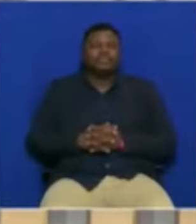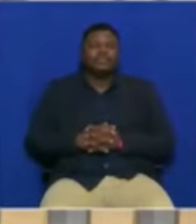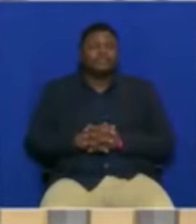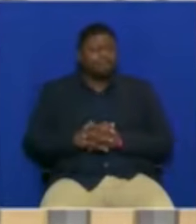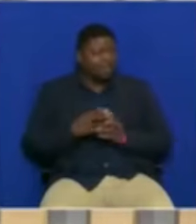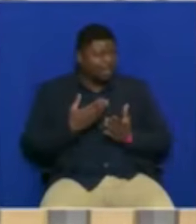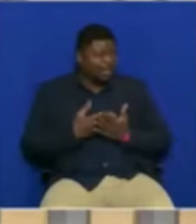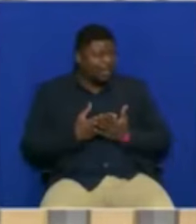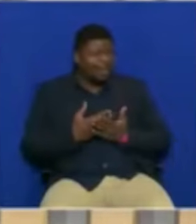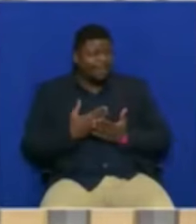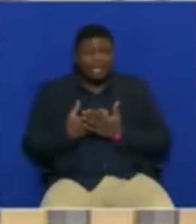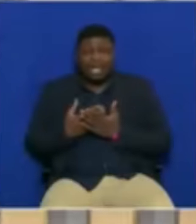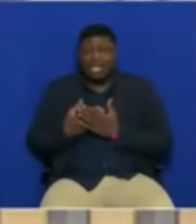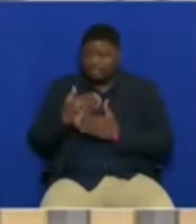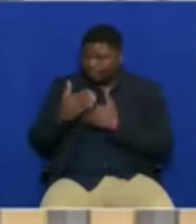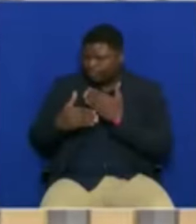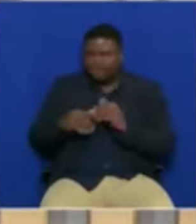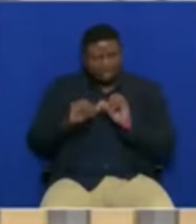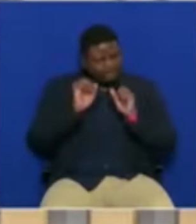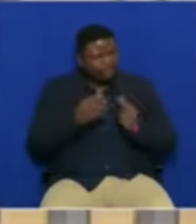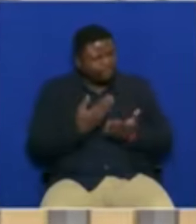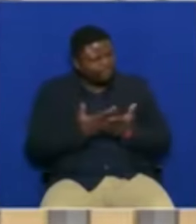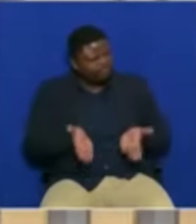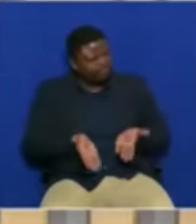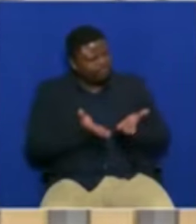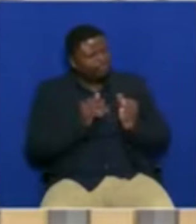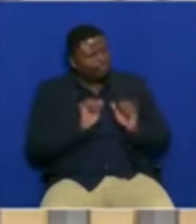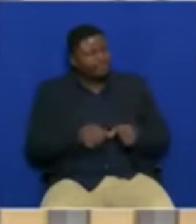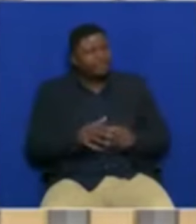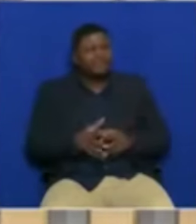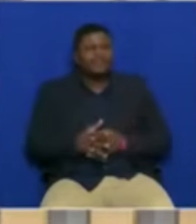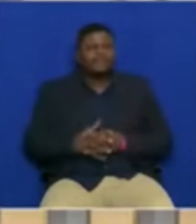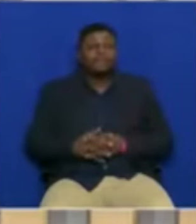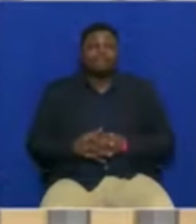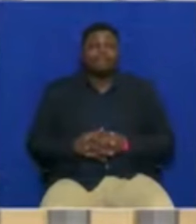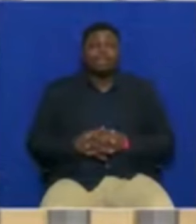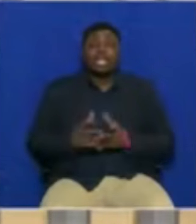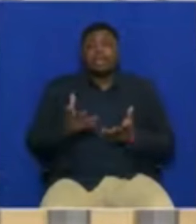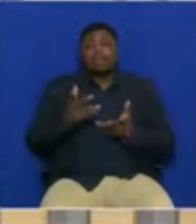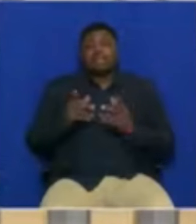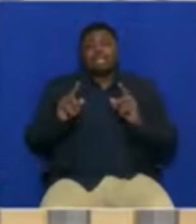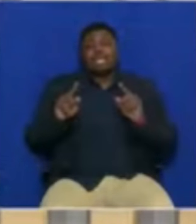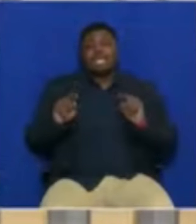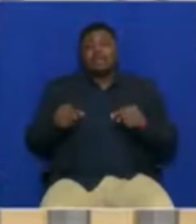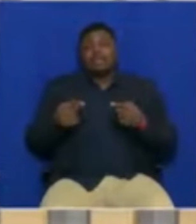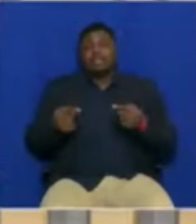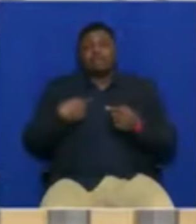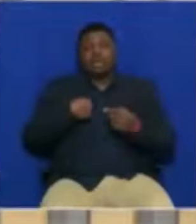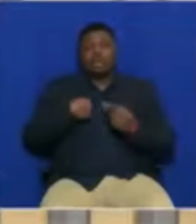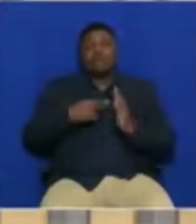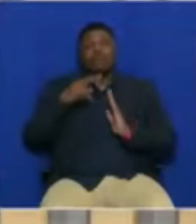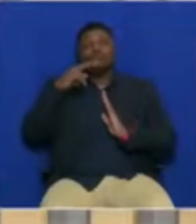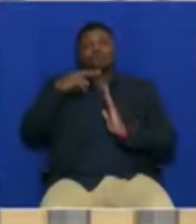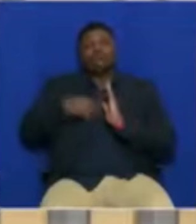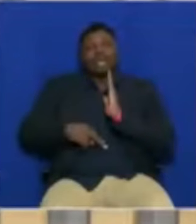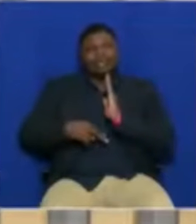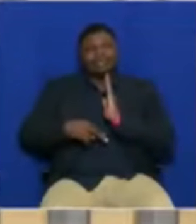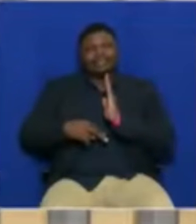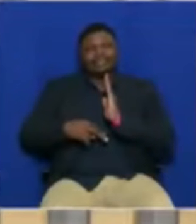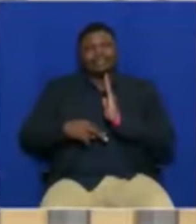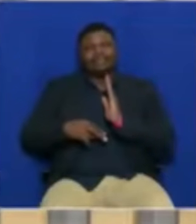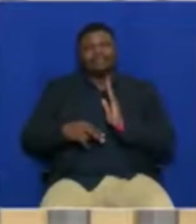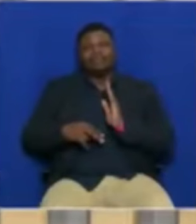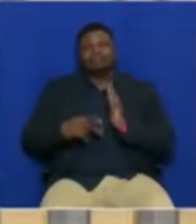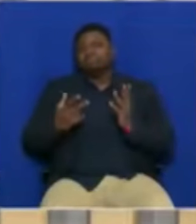be possible for me to read it into the record, and so that the flow can come there, or we flow? But